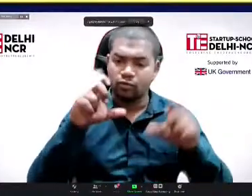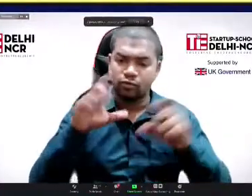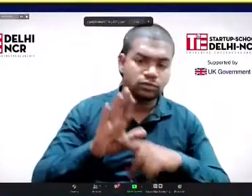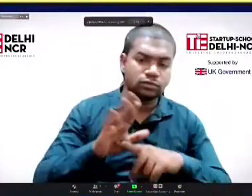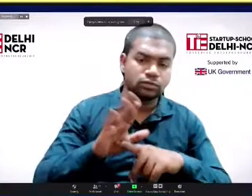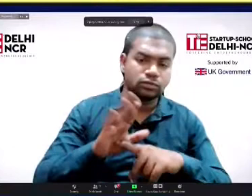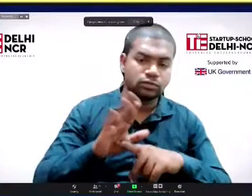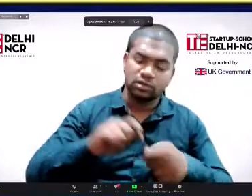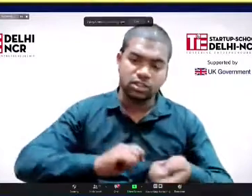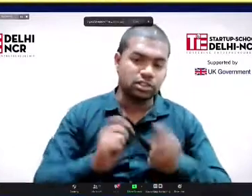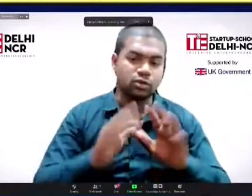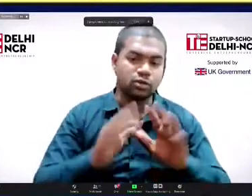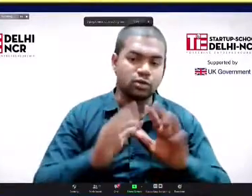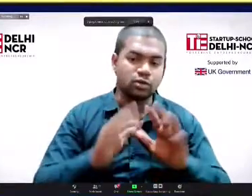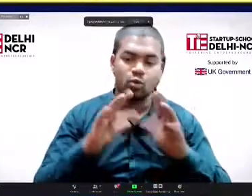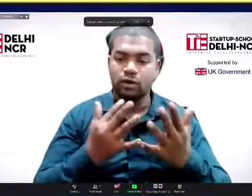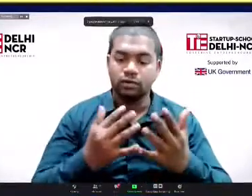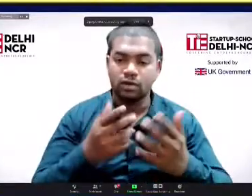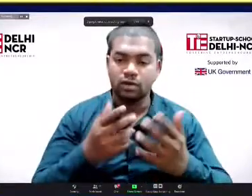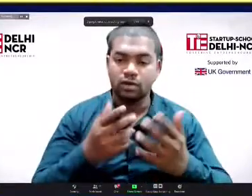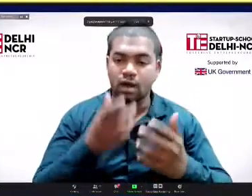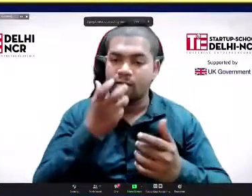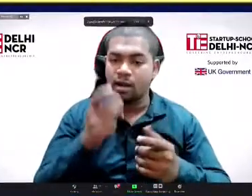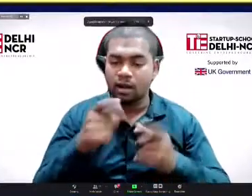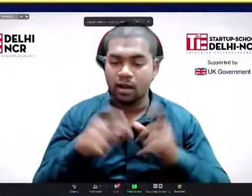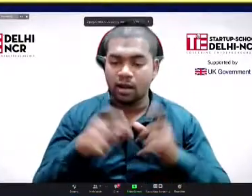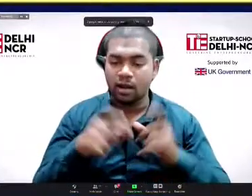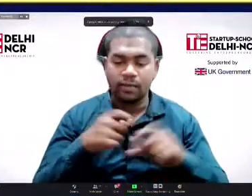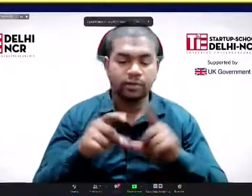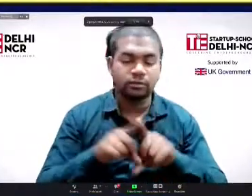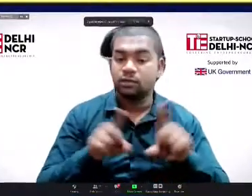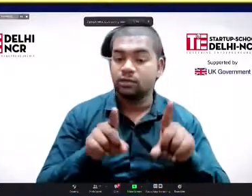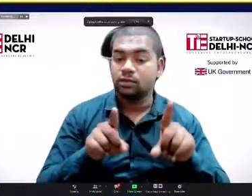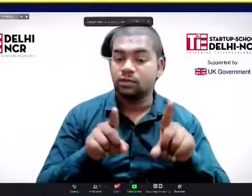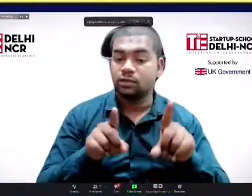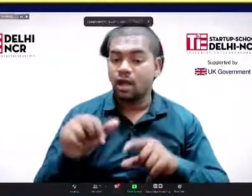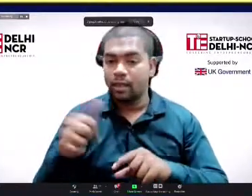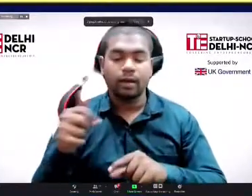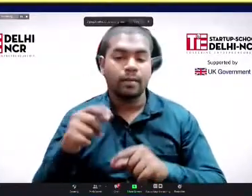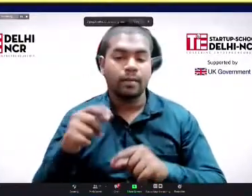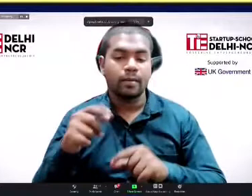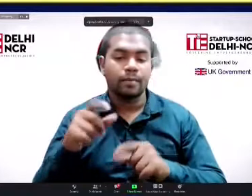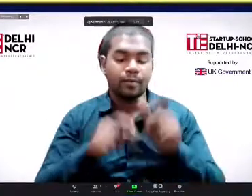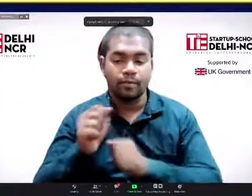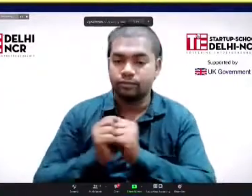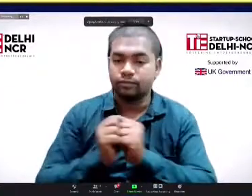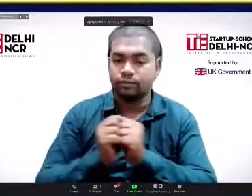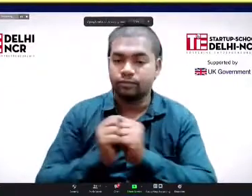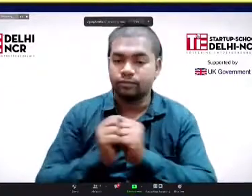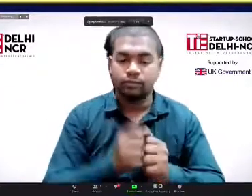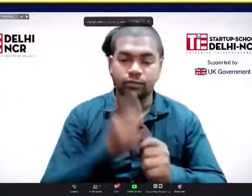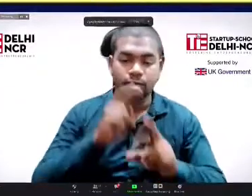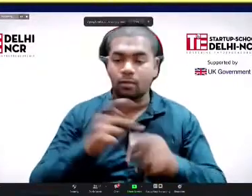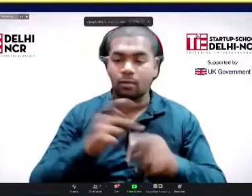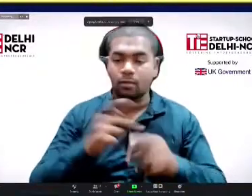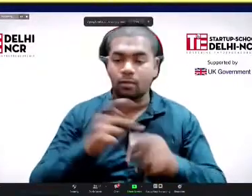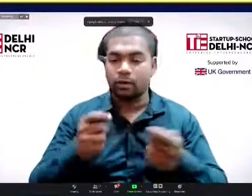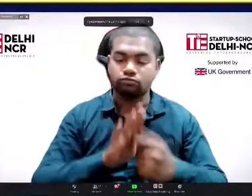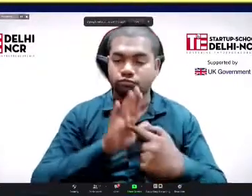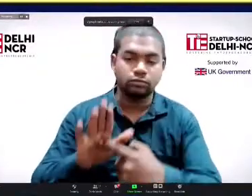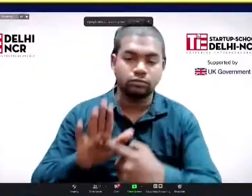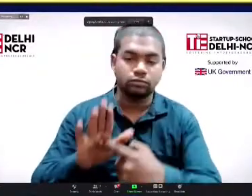to share that big resolve that you made, and then people will come along with you. If you put that product out there and you think, hey, I